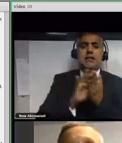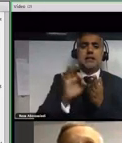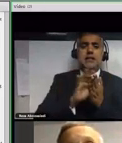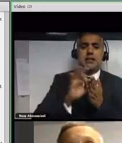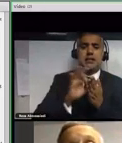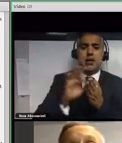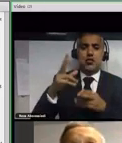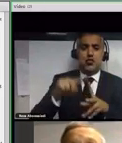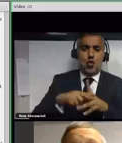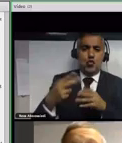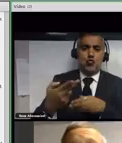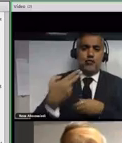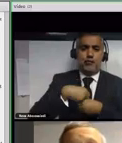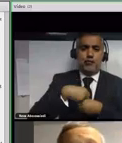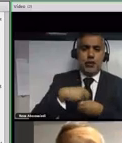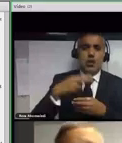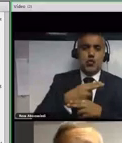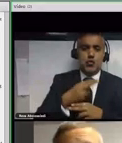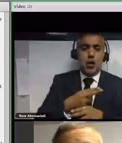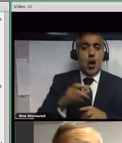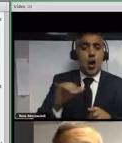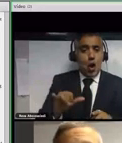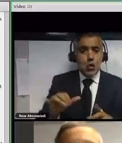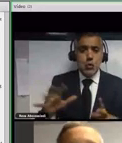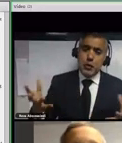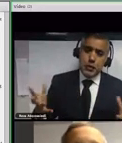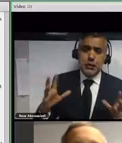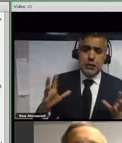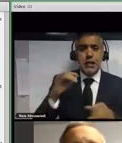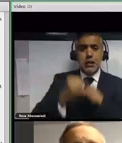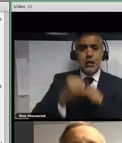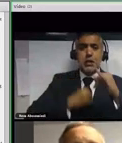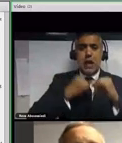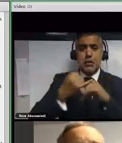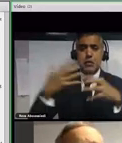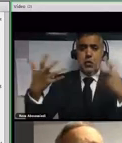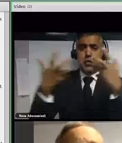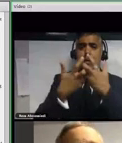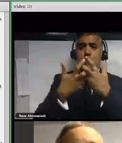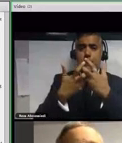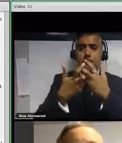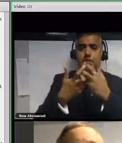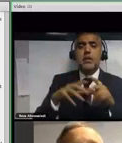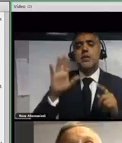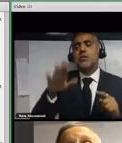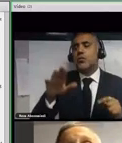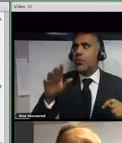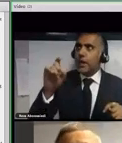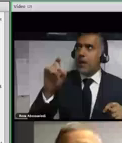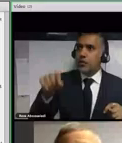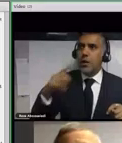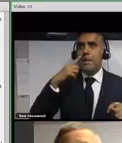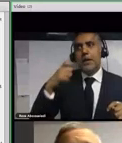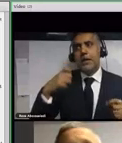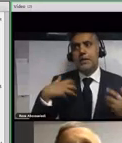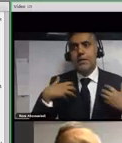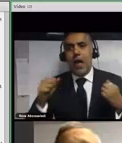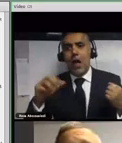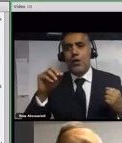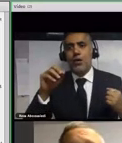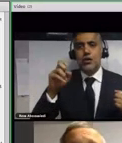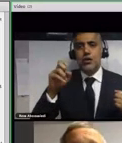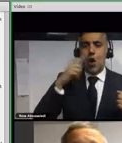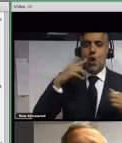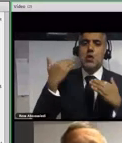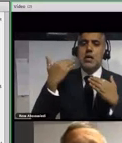surveys. They're also designed to be internationally comparable. If I ask a question like, because of a health condition, are you